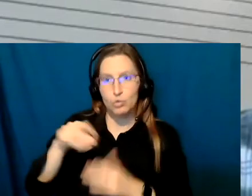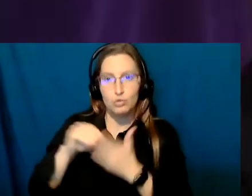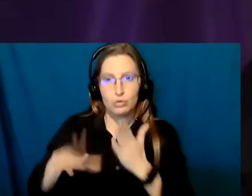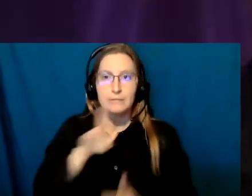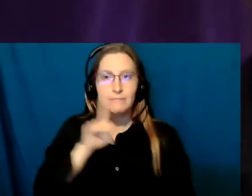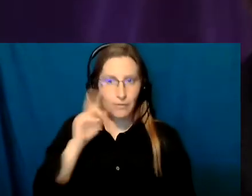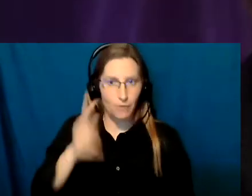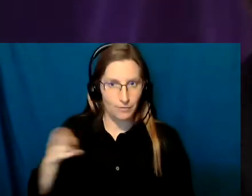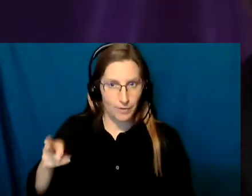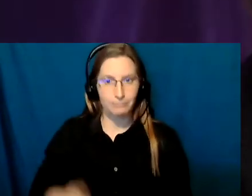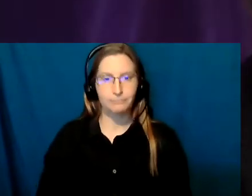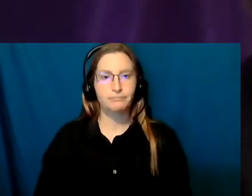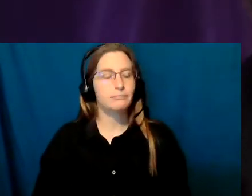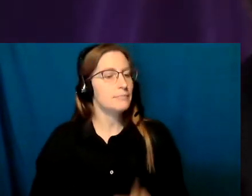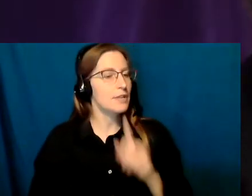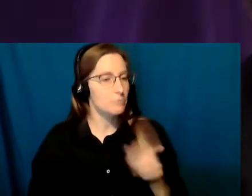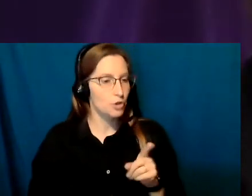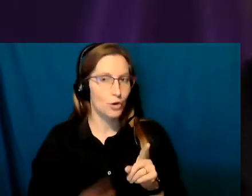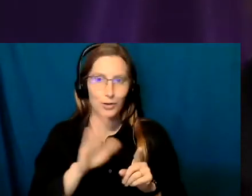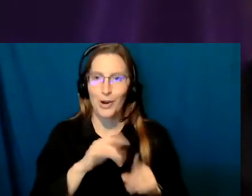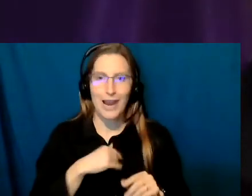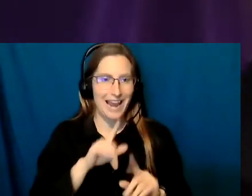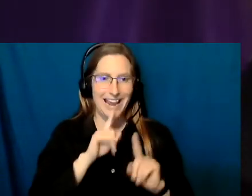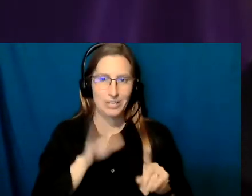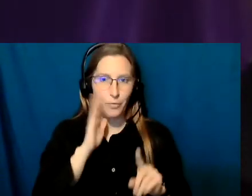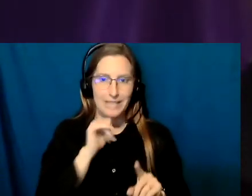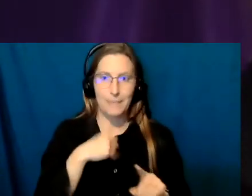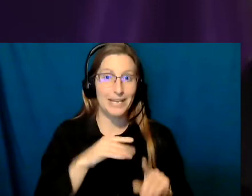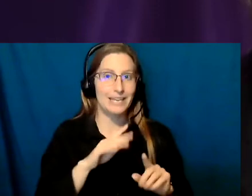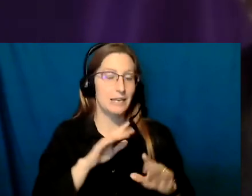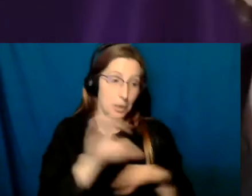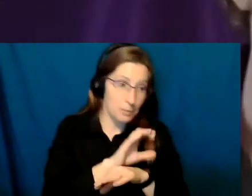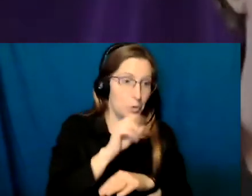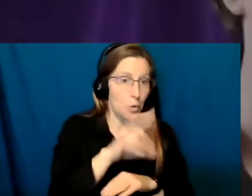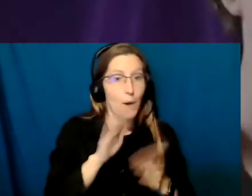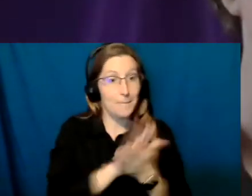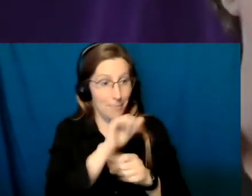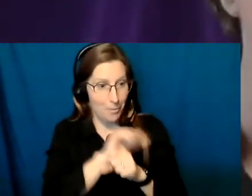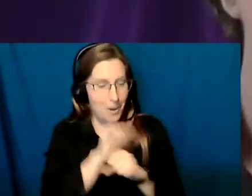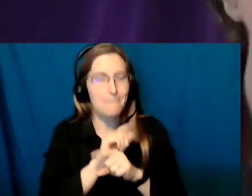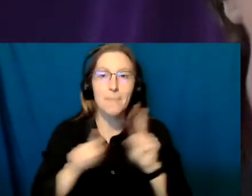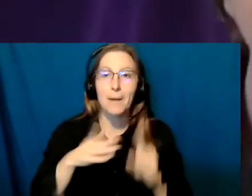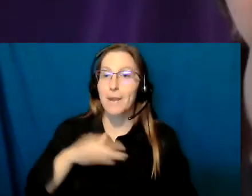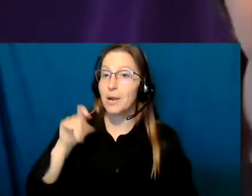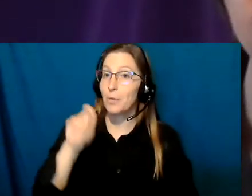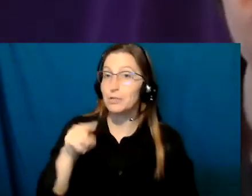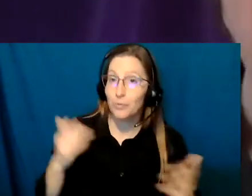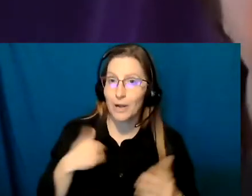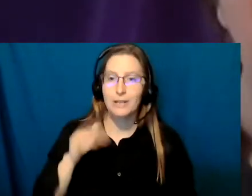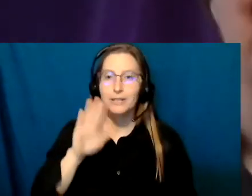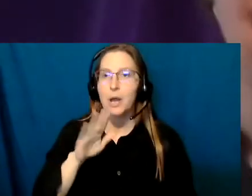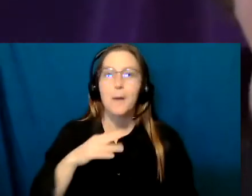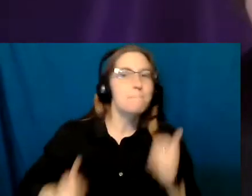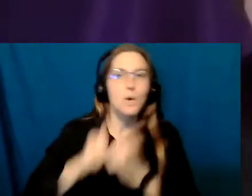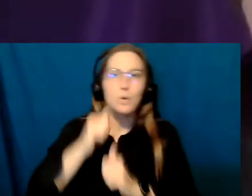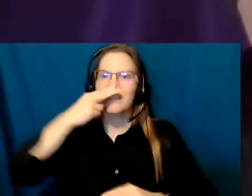Well, I'm sure the answer is not going to be the computer or the paperwork, but my question is, what is the most fun